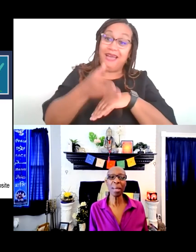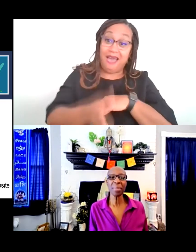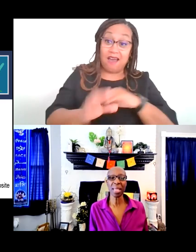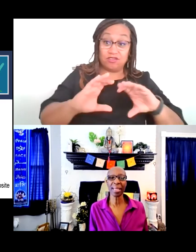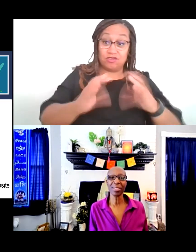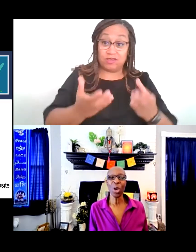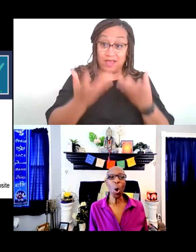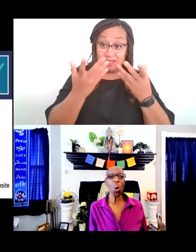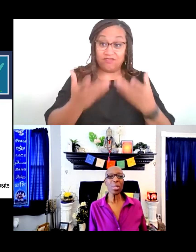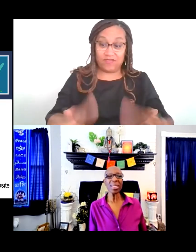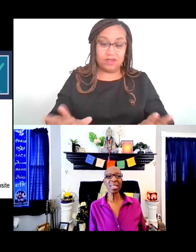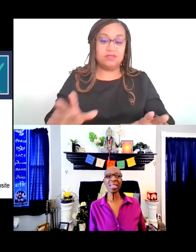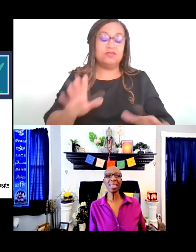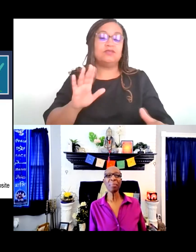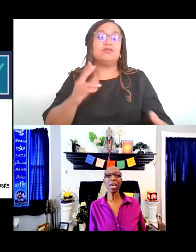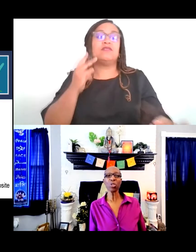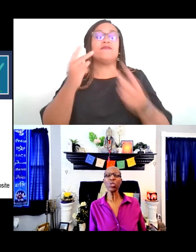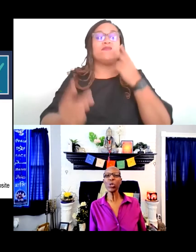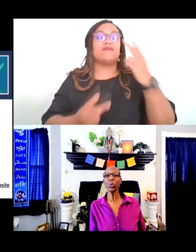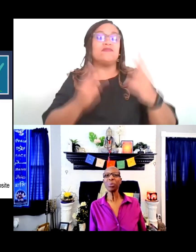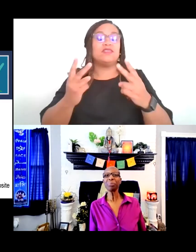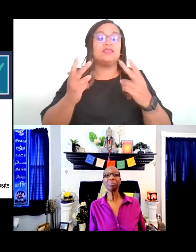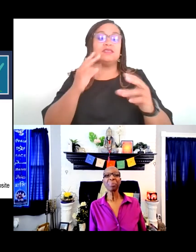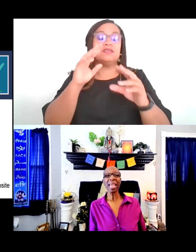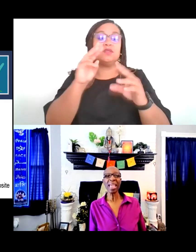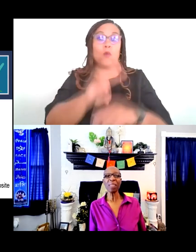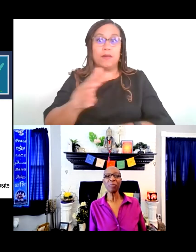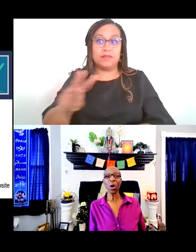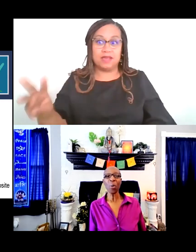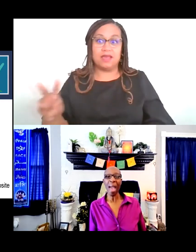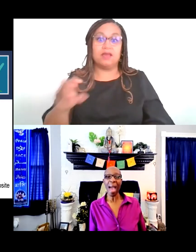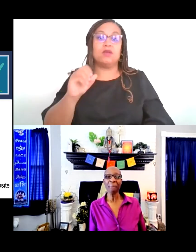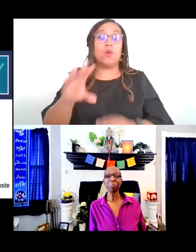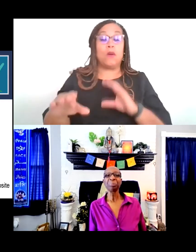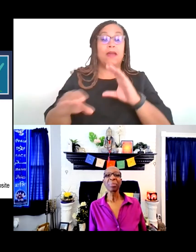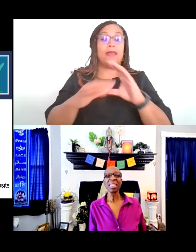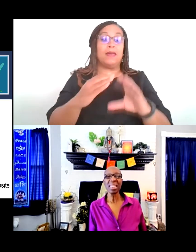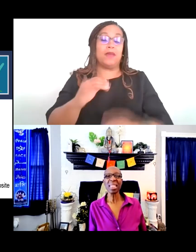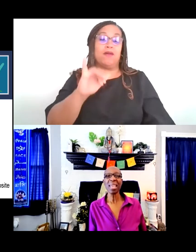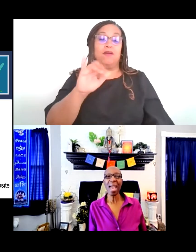the website or send an email to